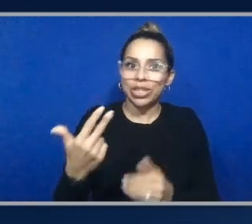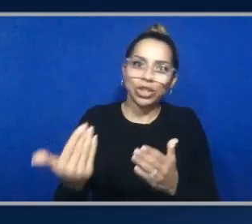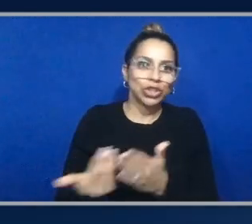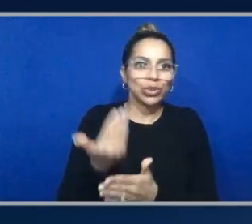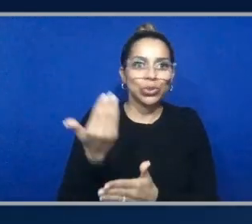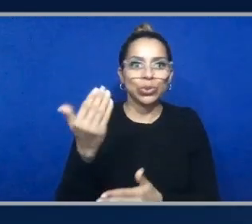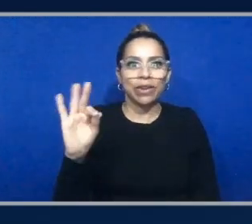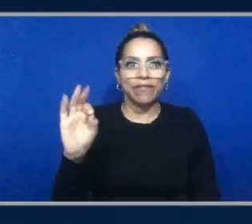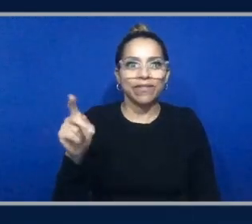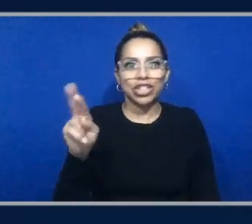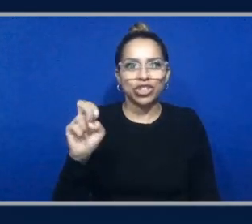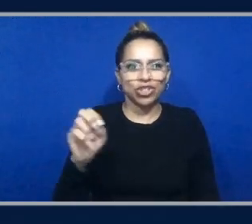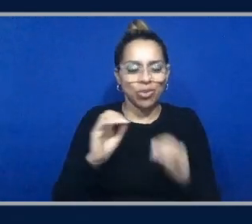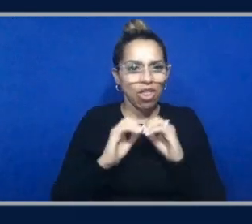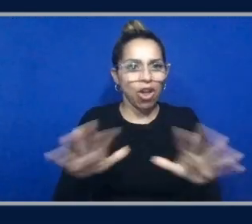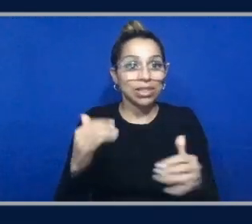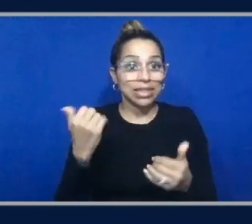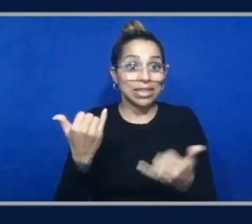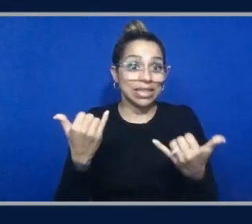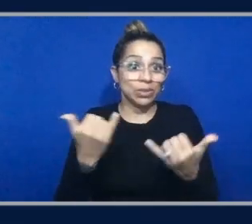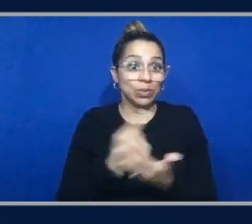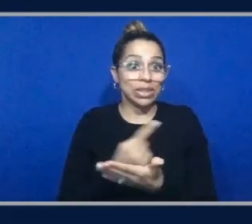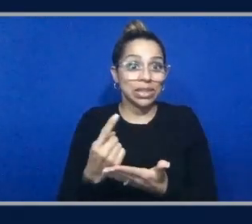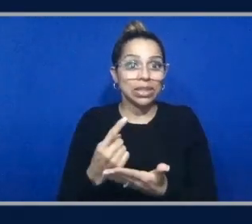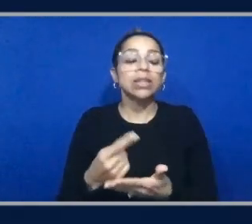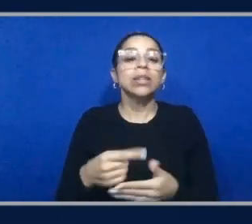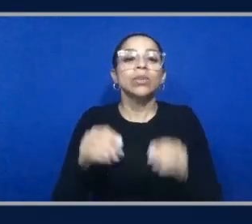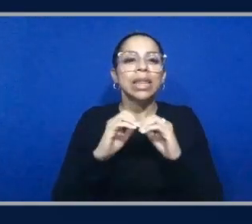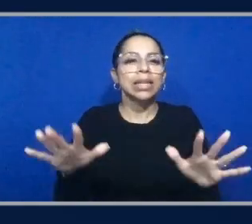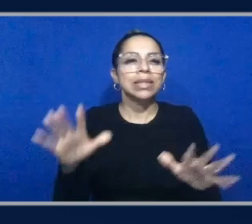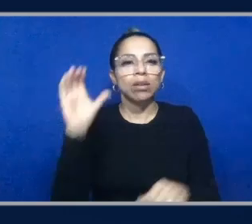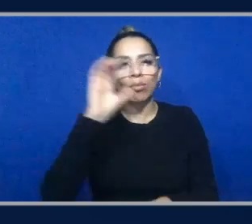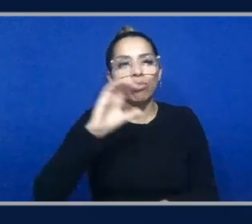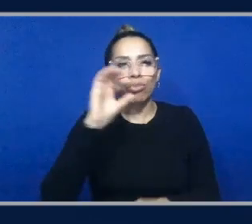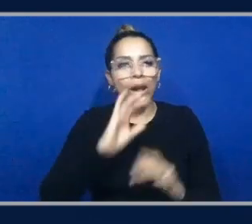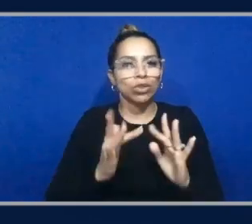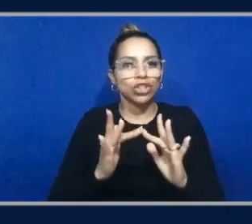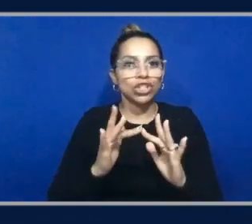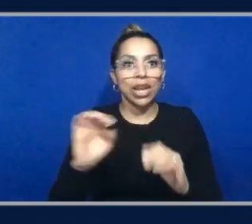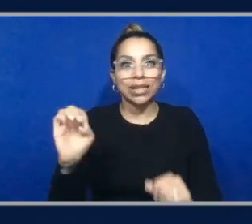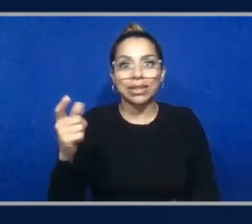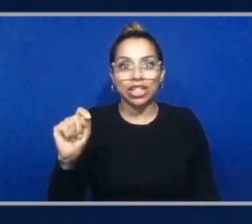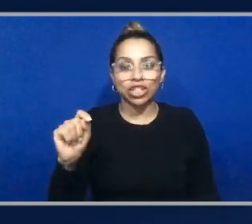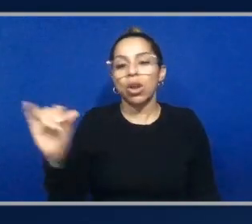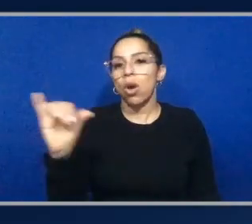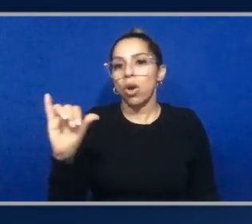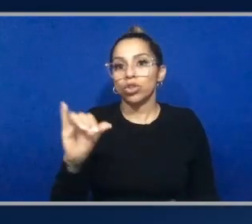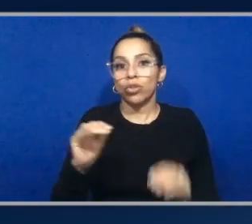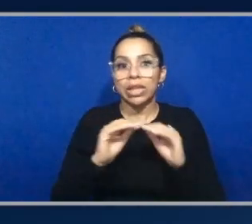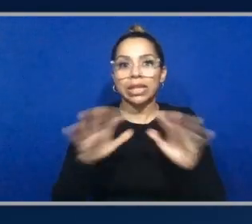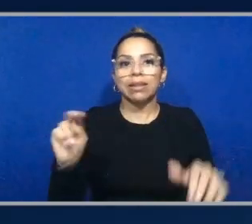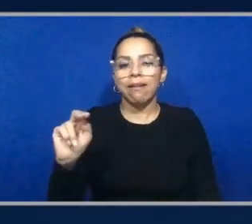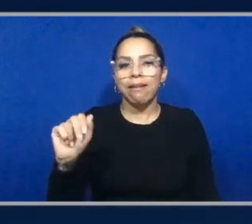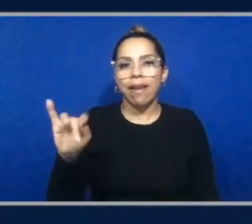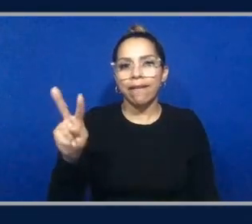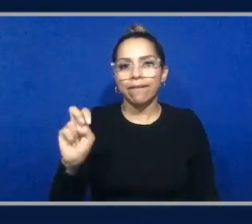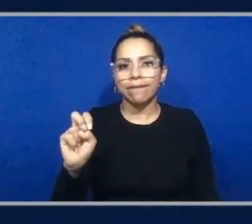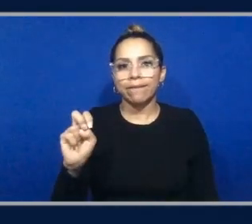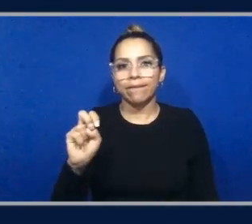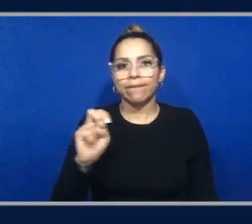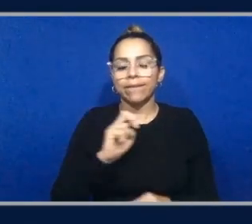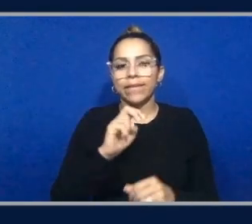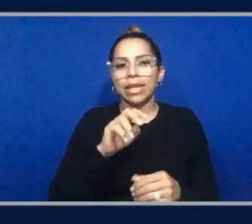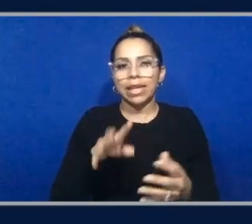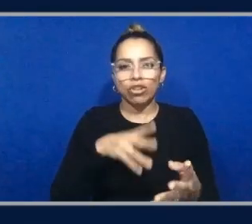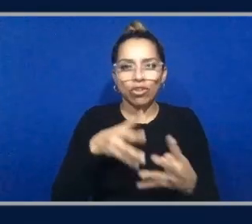this week, right? First, we have released a browser extension, and we've also released a native integration for Teams and Slack. And we basically rolled